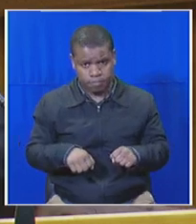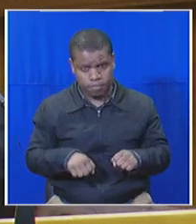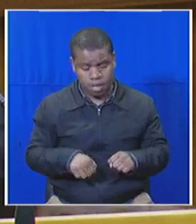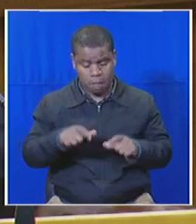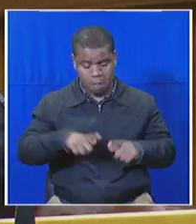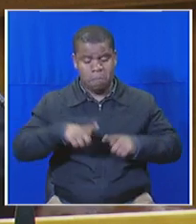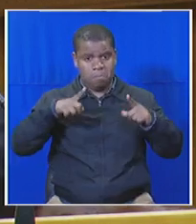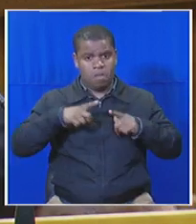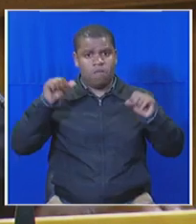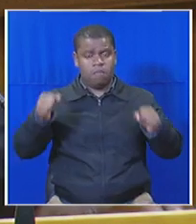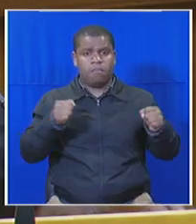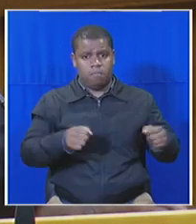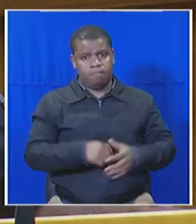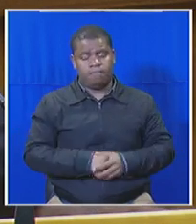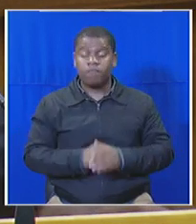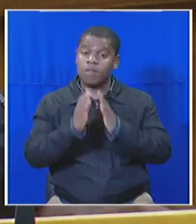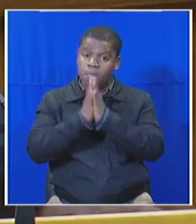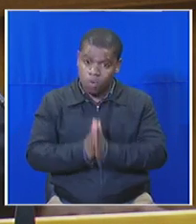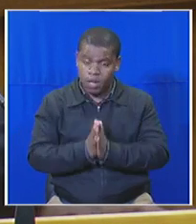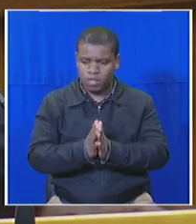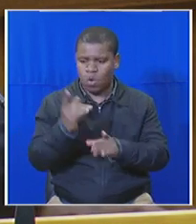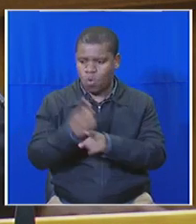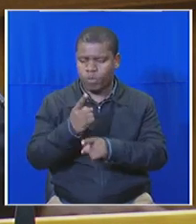on. Prayers and fond